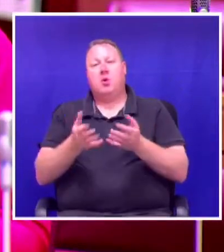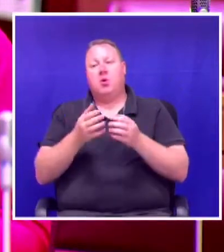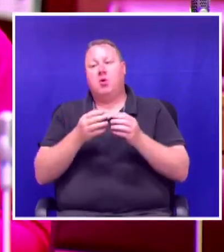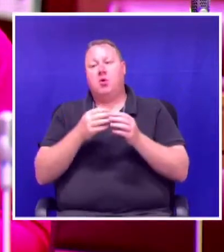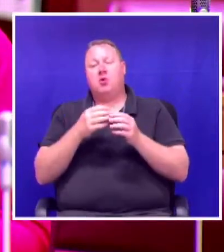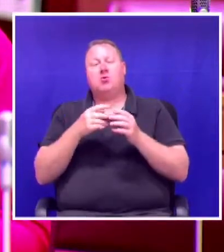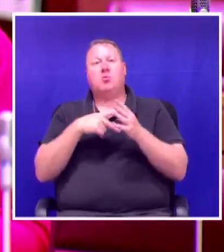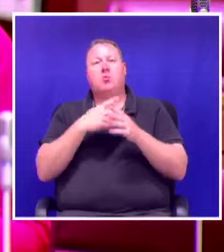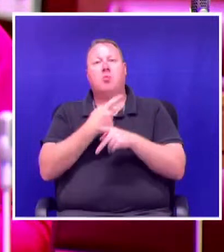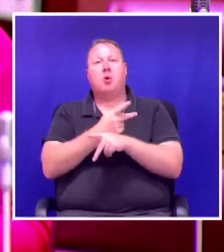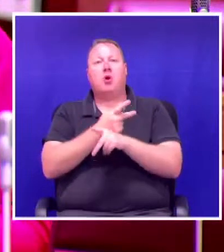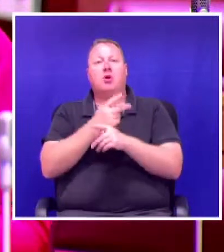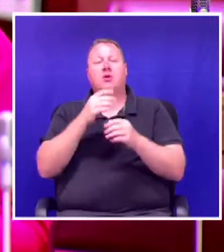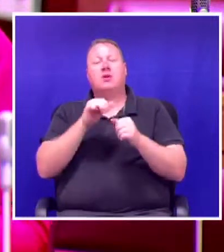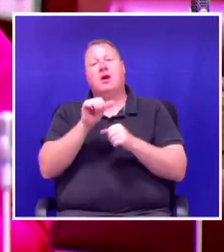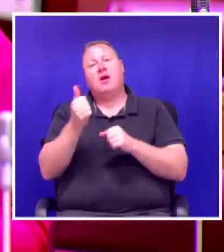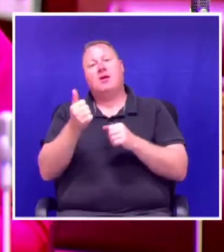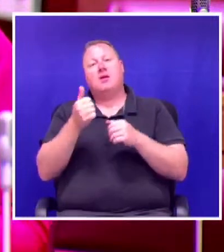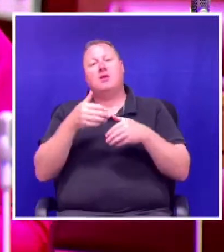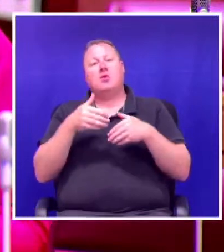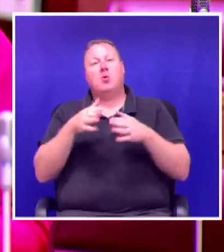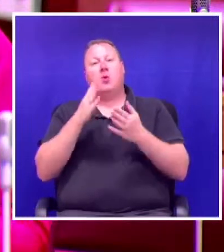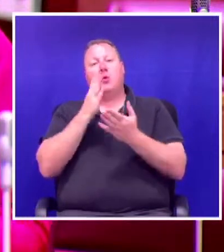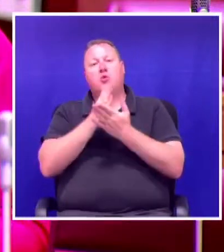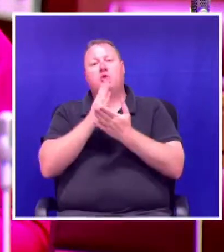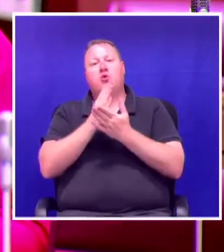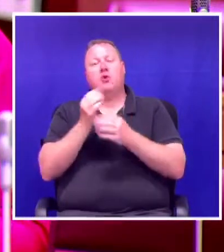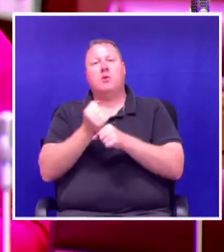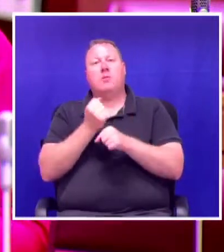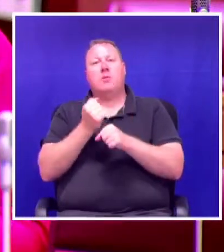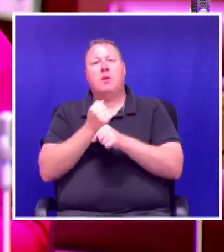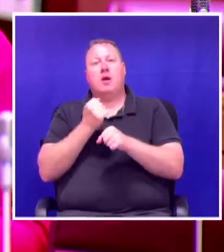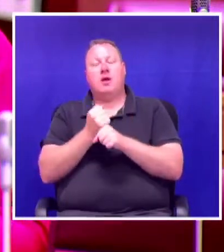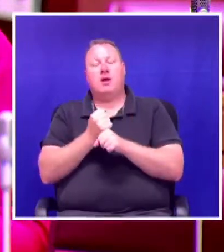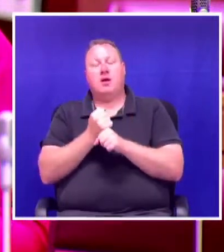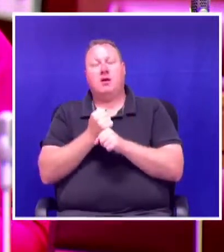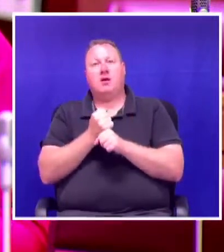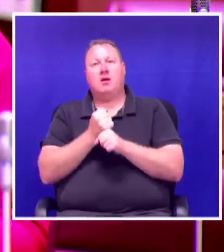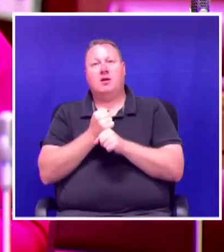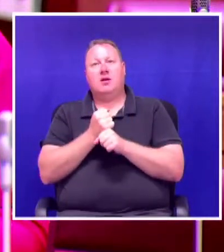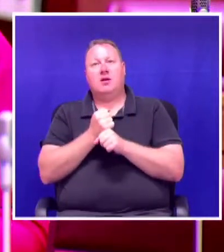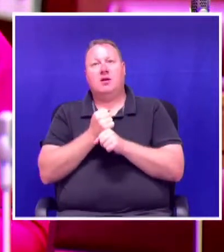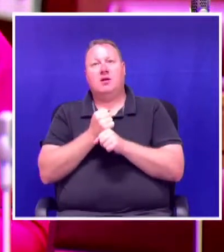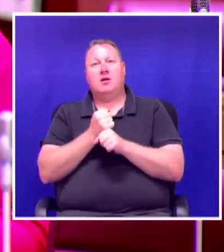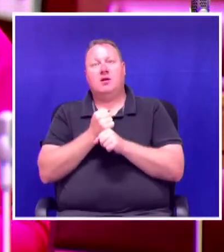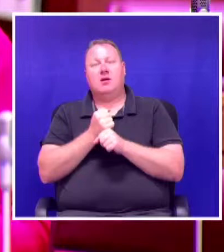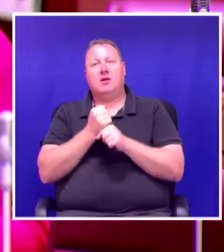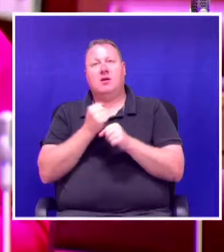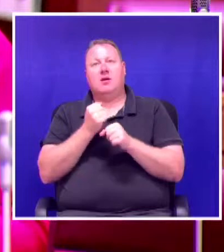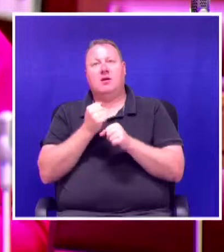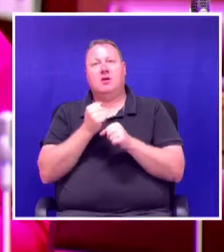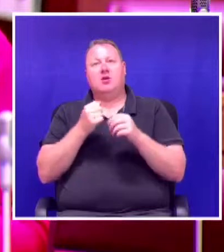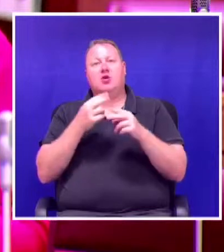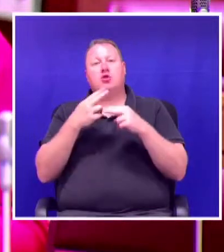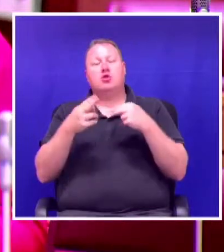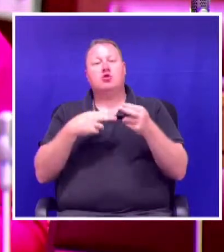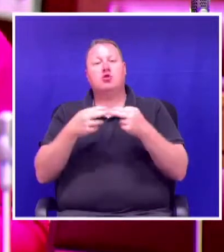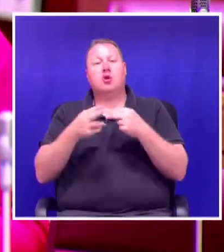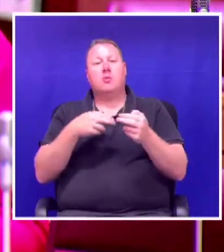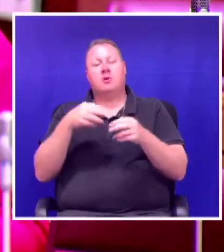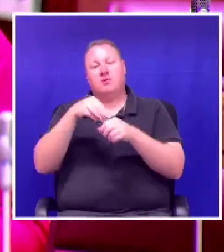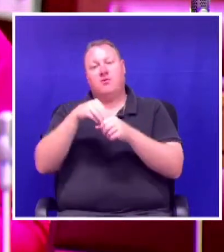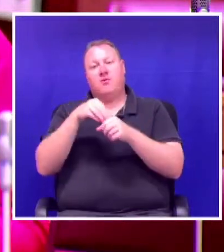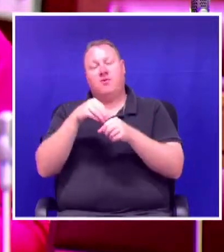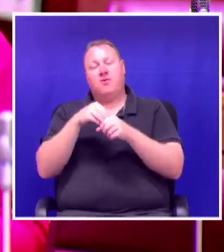taken to ensure that their products find place in the shelves of big retail stores in this country, so as to upscale